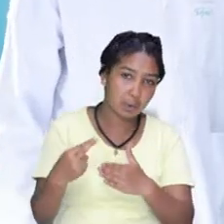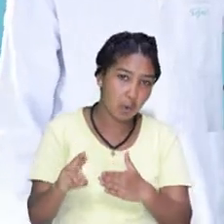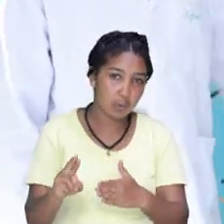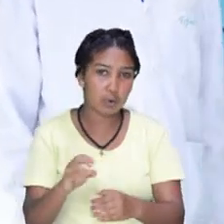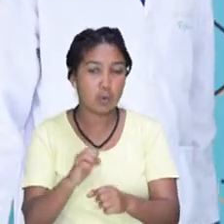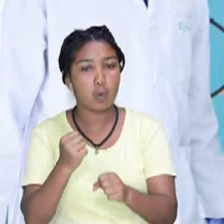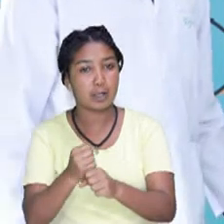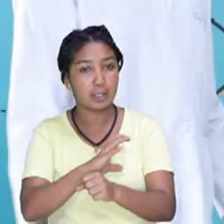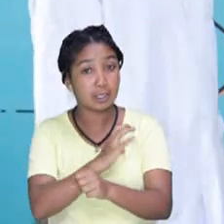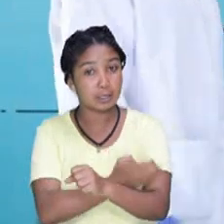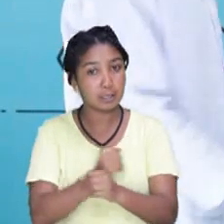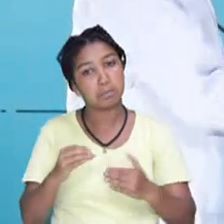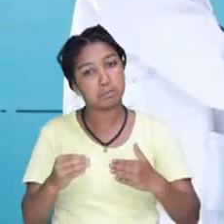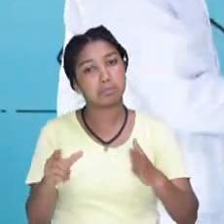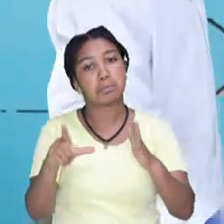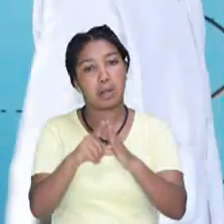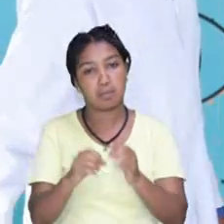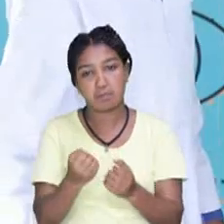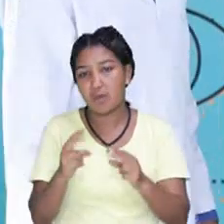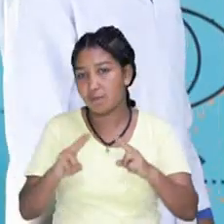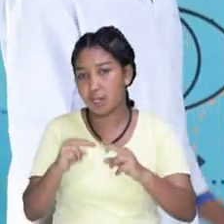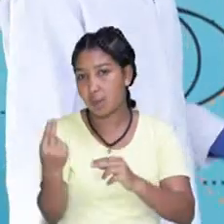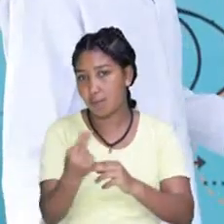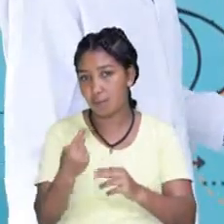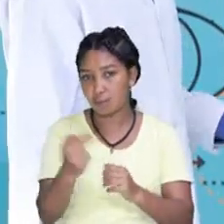energy principle or work energy theorem. It's a very, very